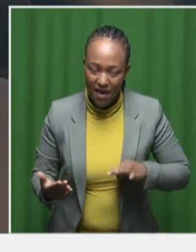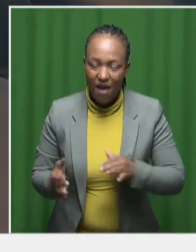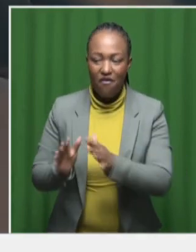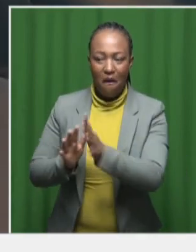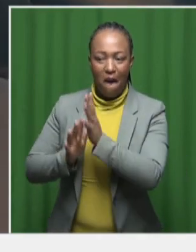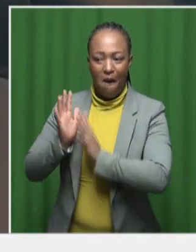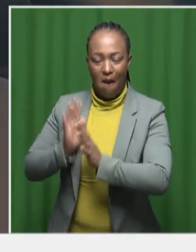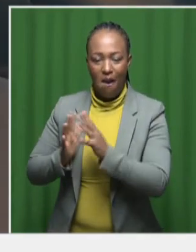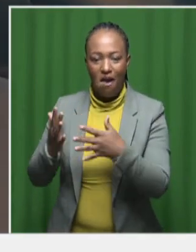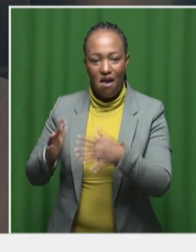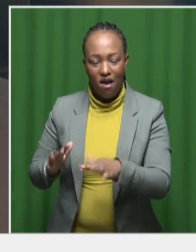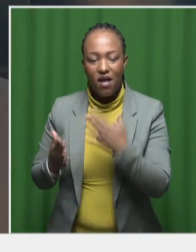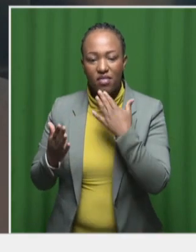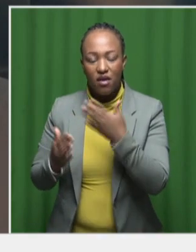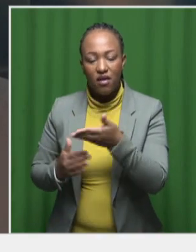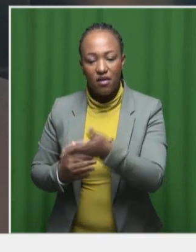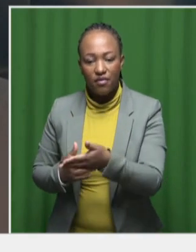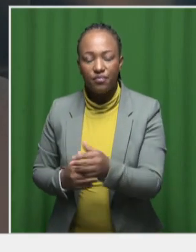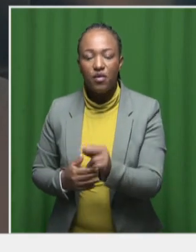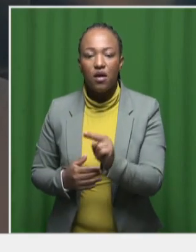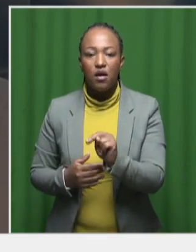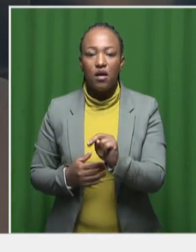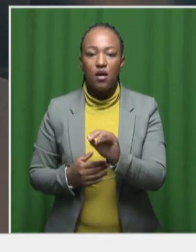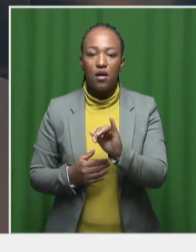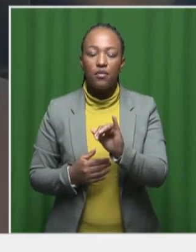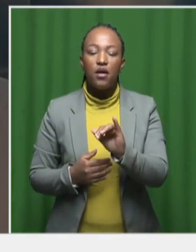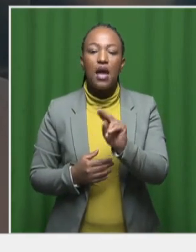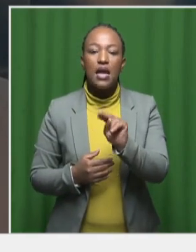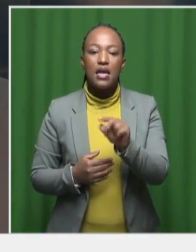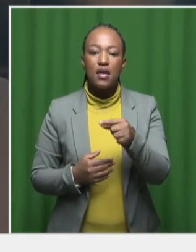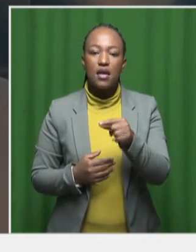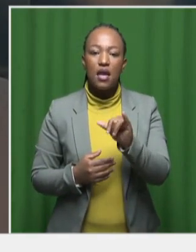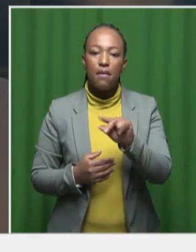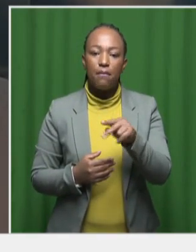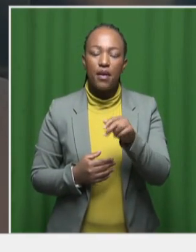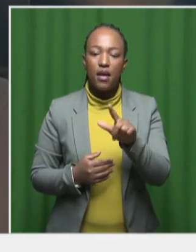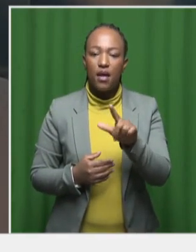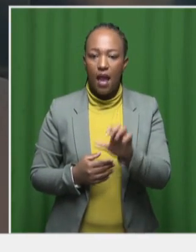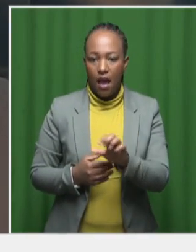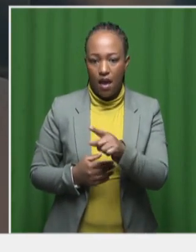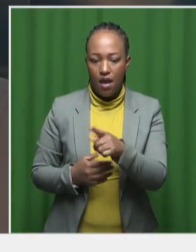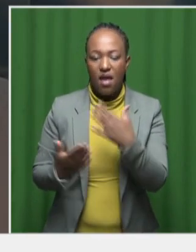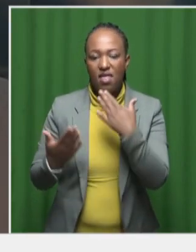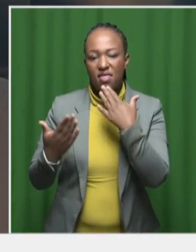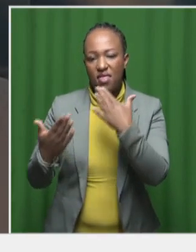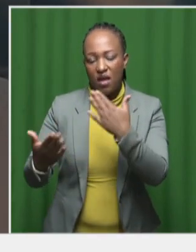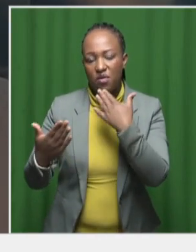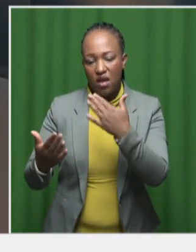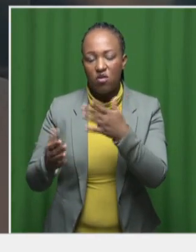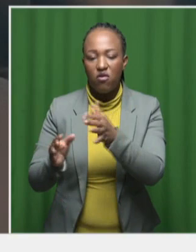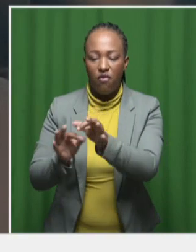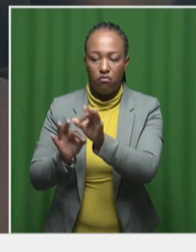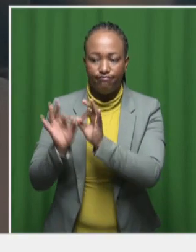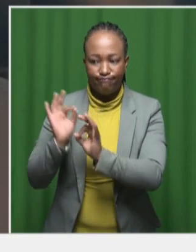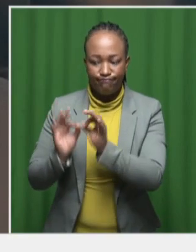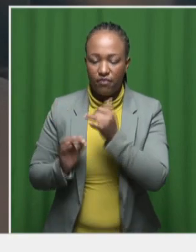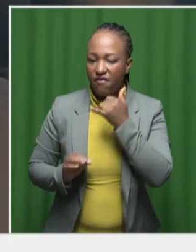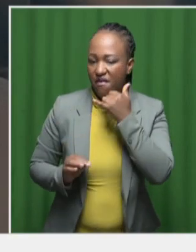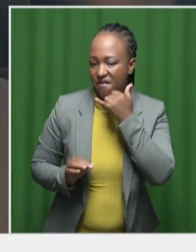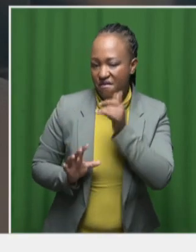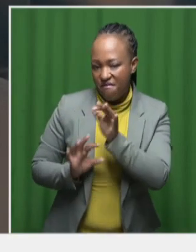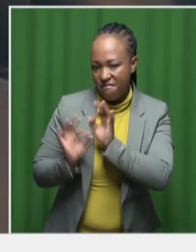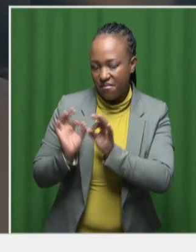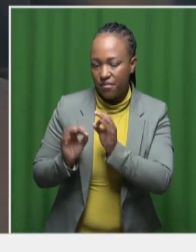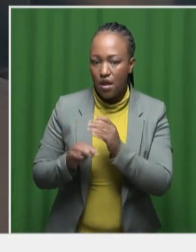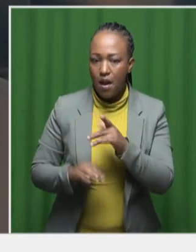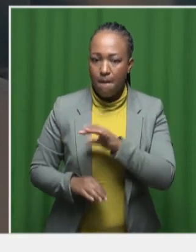also, Ngiphiwe, I thank you for your bravery in coming through and talking to us as well. But one thing I want to get before we go,